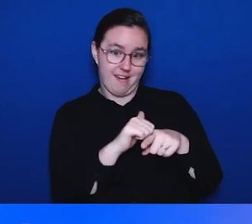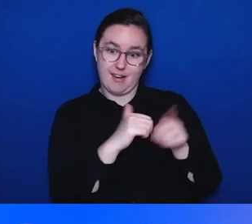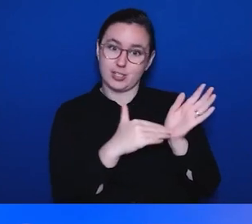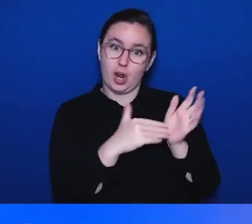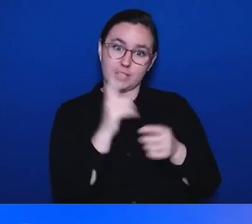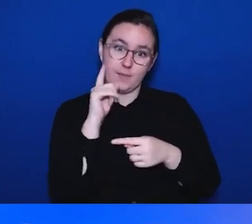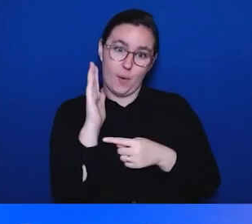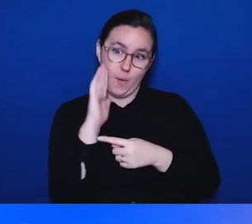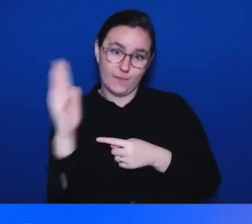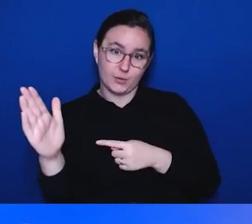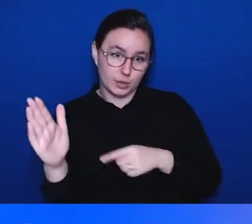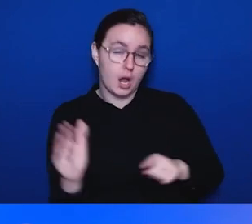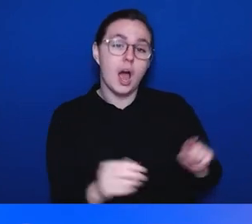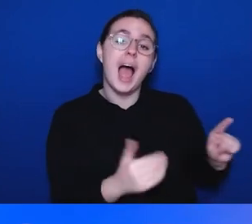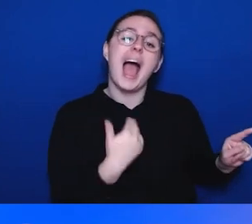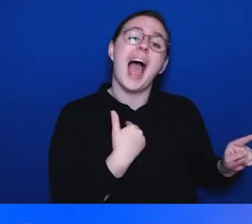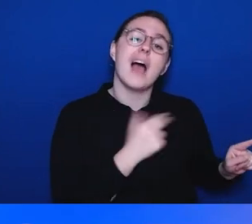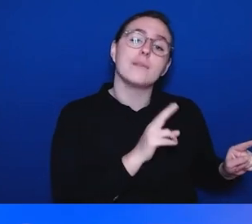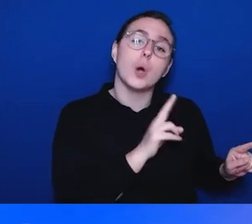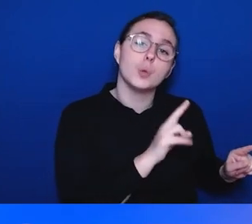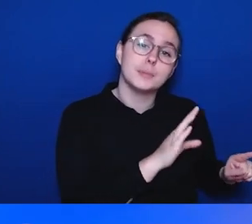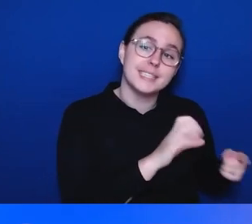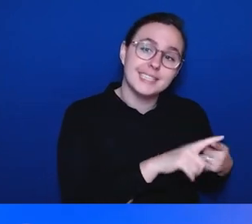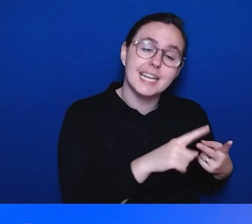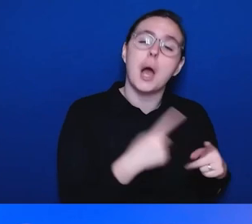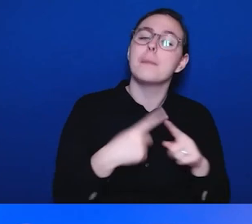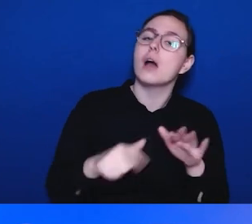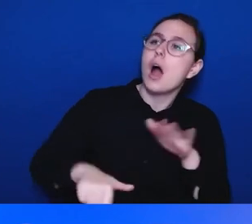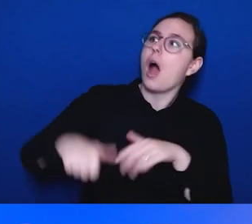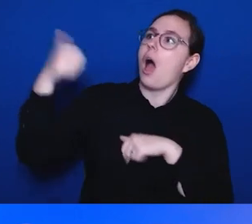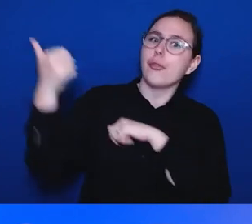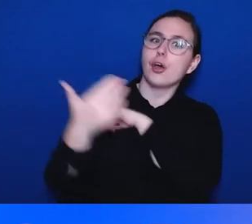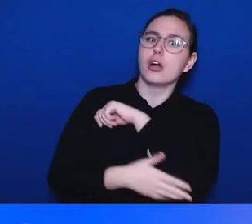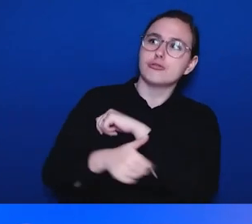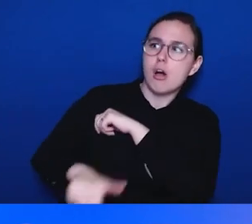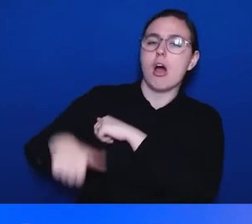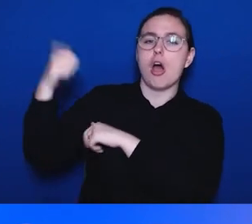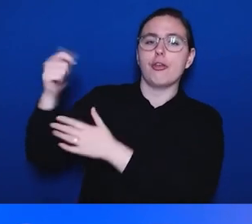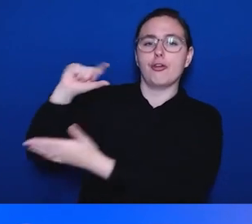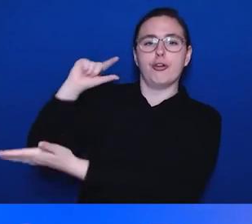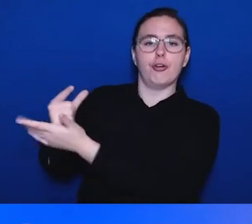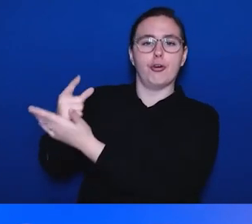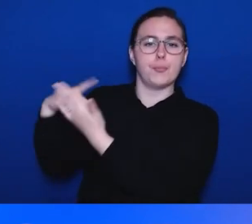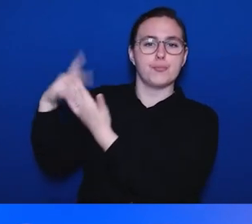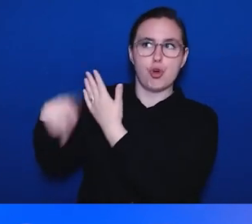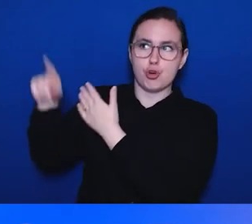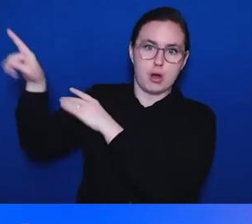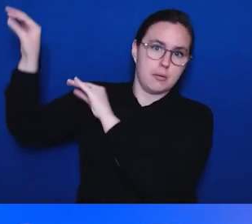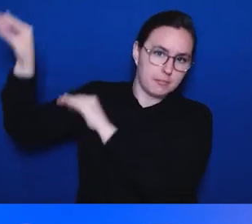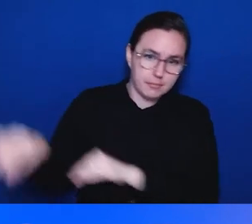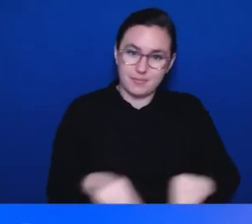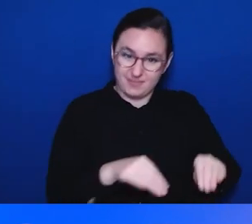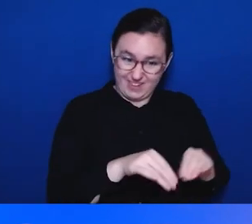that when we're looking for the doctors of the future, it's through the medical school we have right now at UBC. It's through the internationally